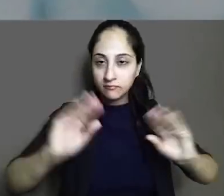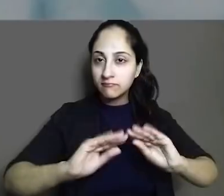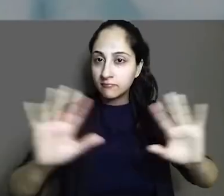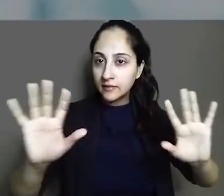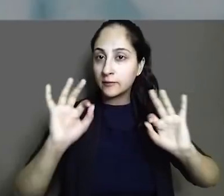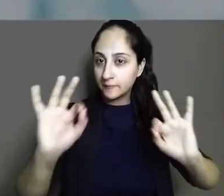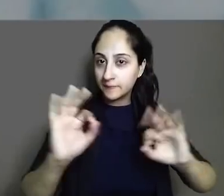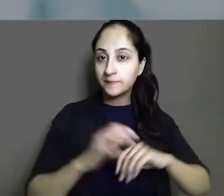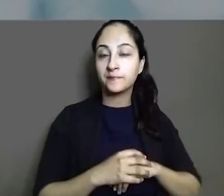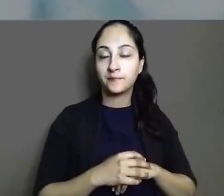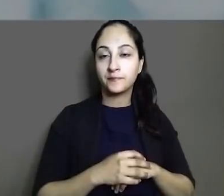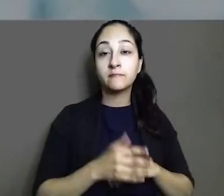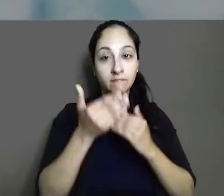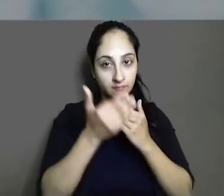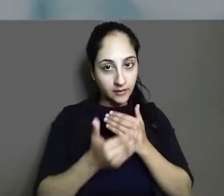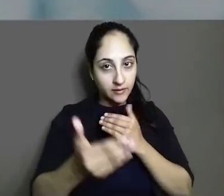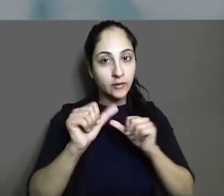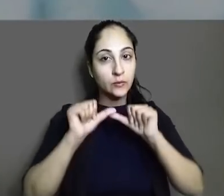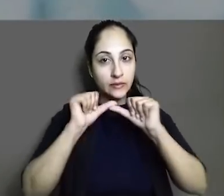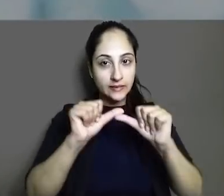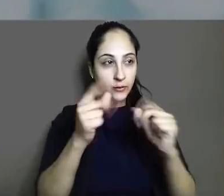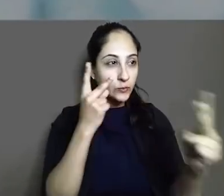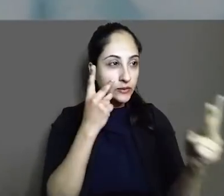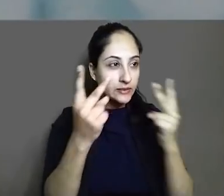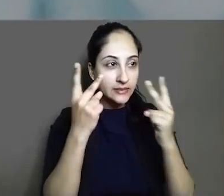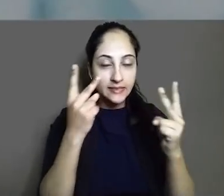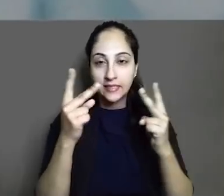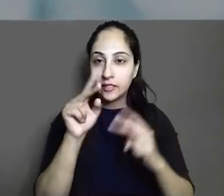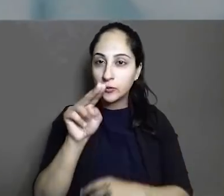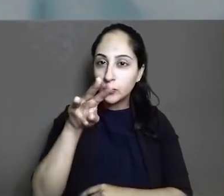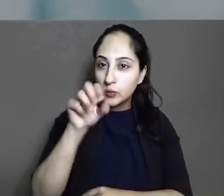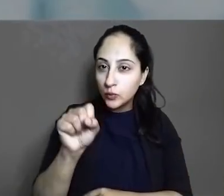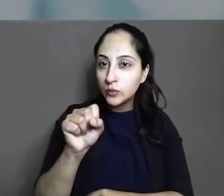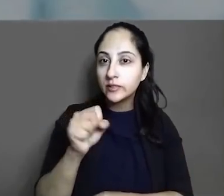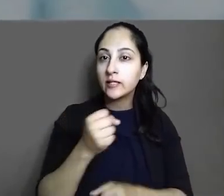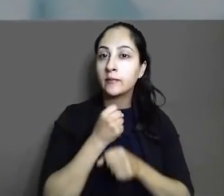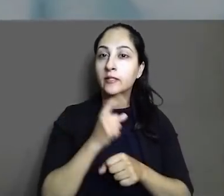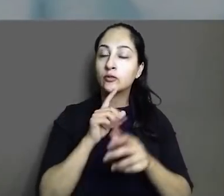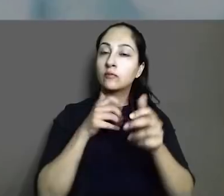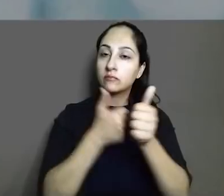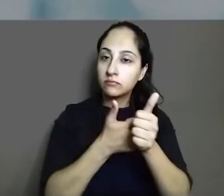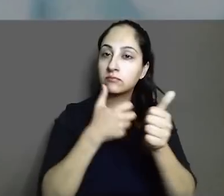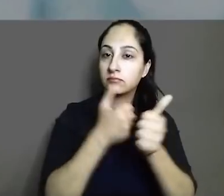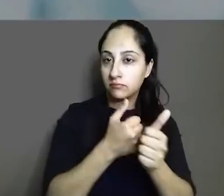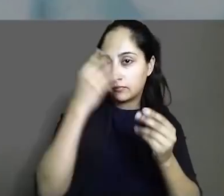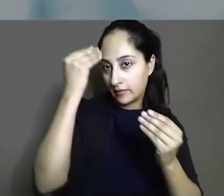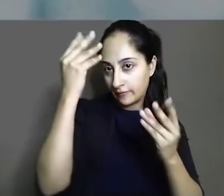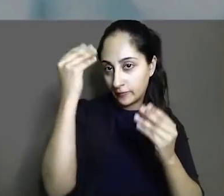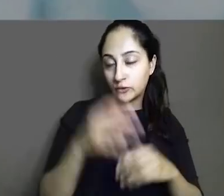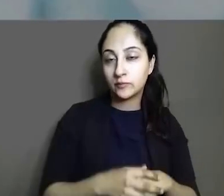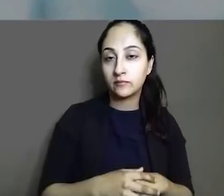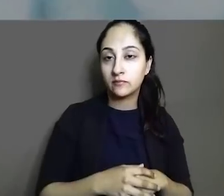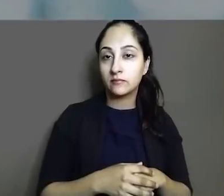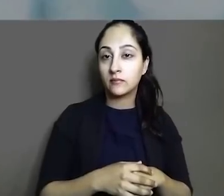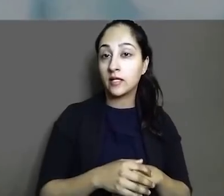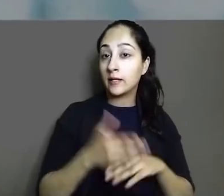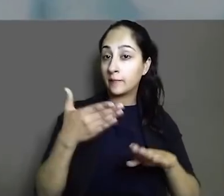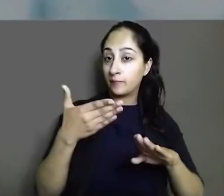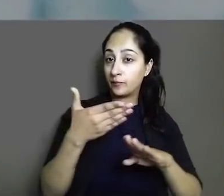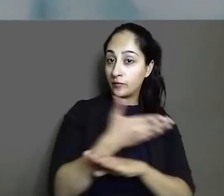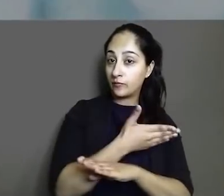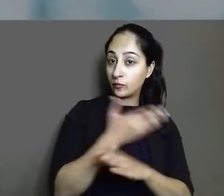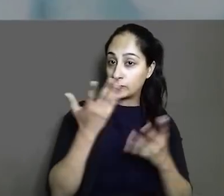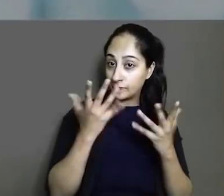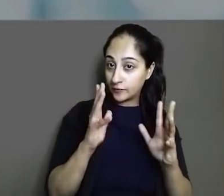experience with it through members of your family. Maybe as some final words, would you be willing to share about that experience and, of course, the importance